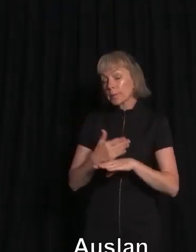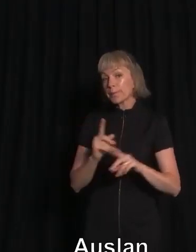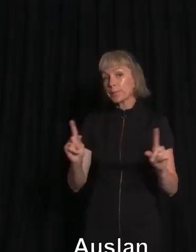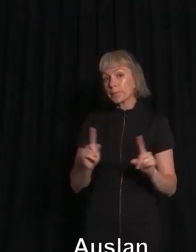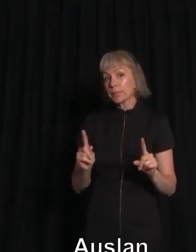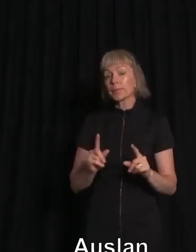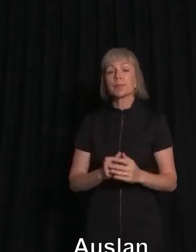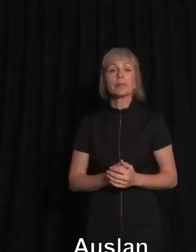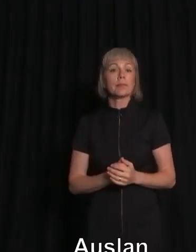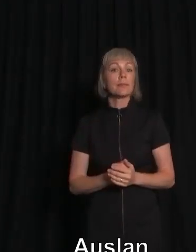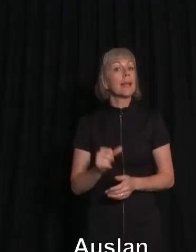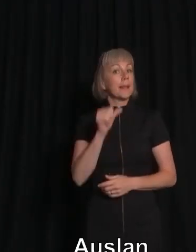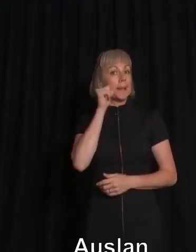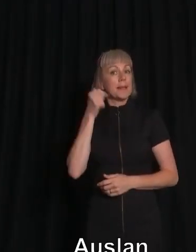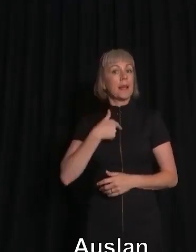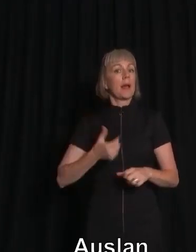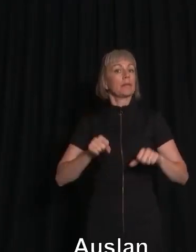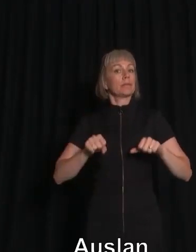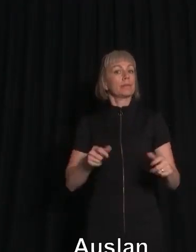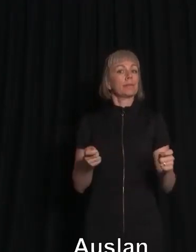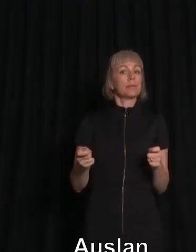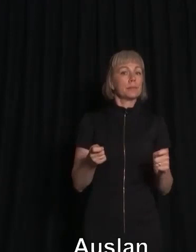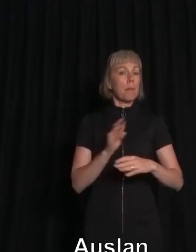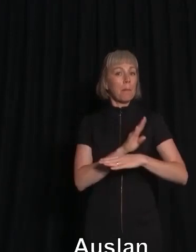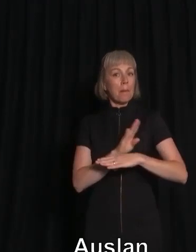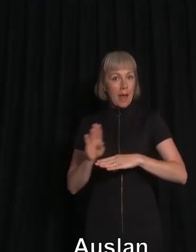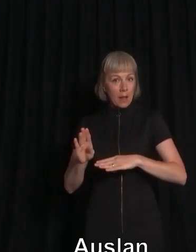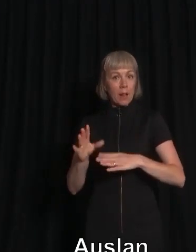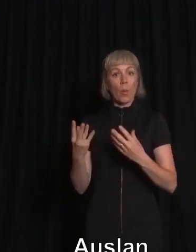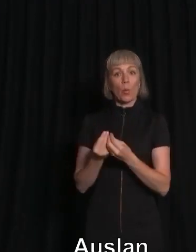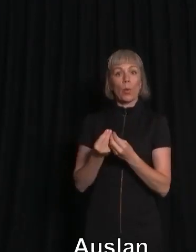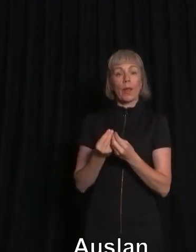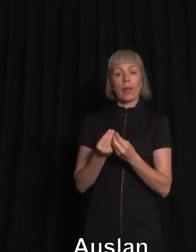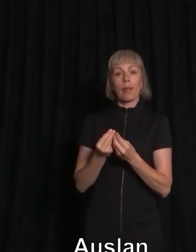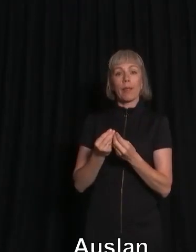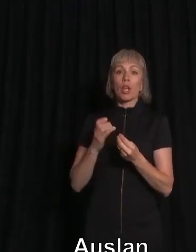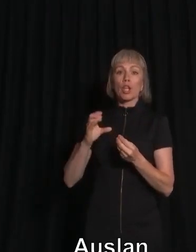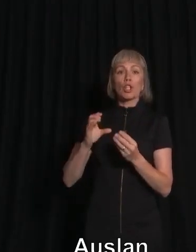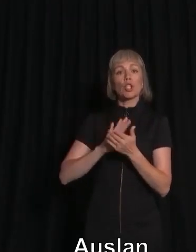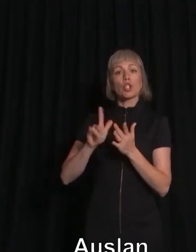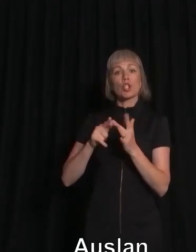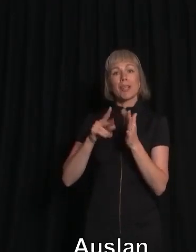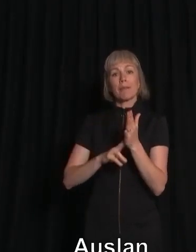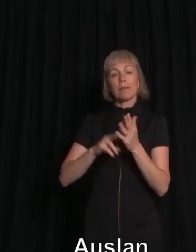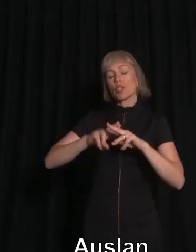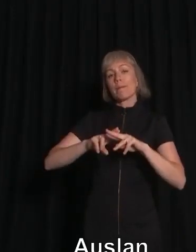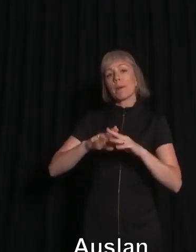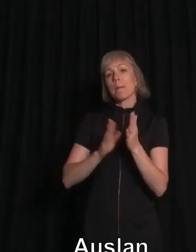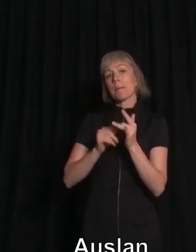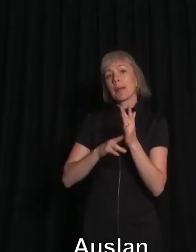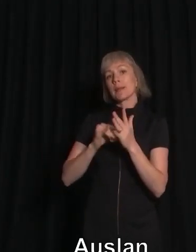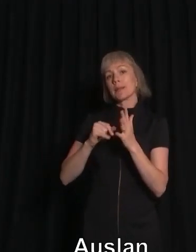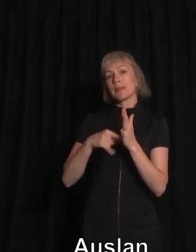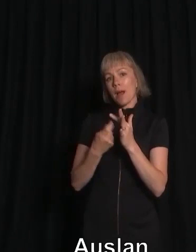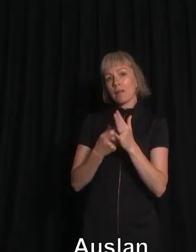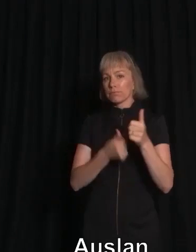yesterday I chaired a panel in the afternoon with the Chief Minister of the ACT, Andrew Barr, and in that